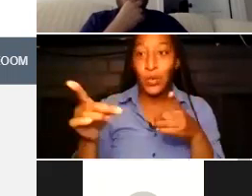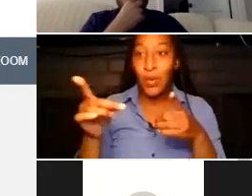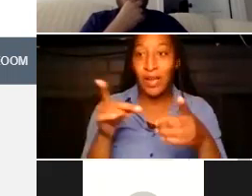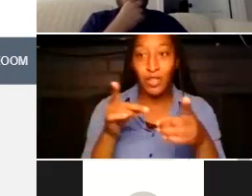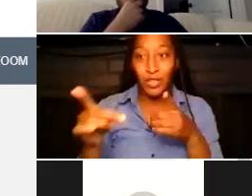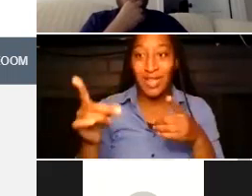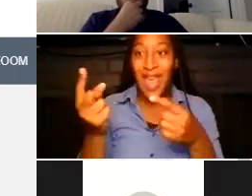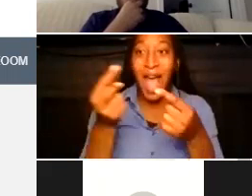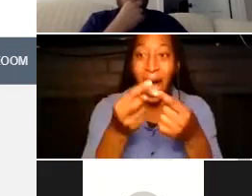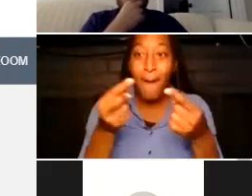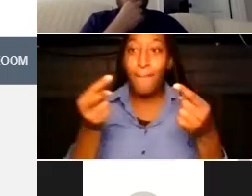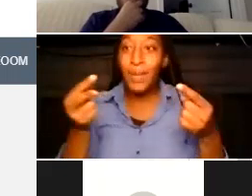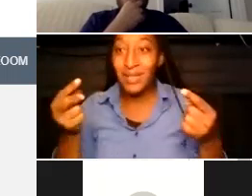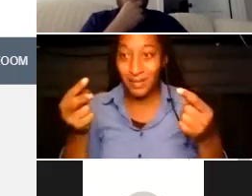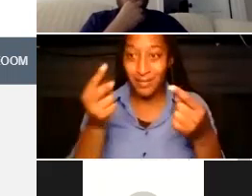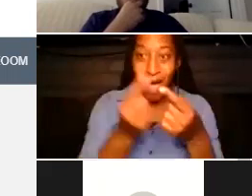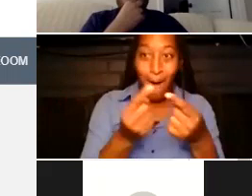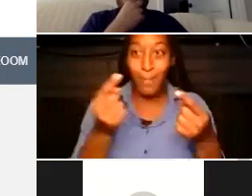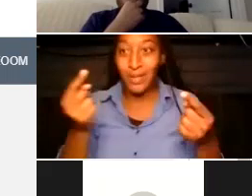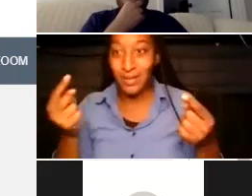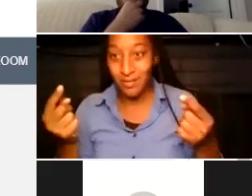directions. Okay.